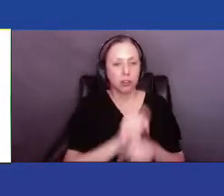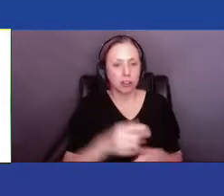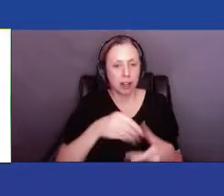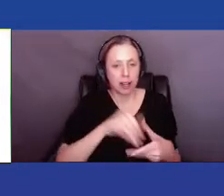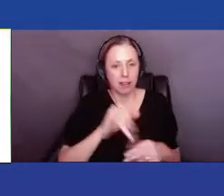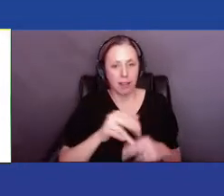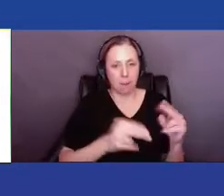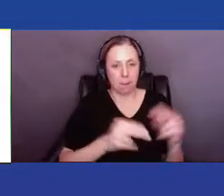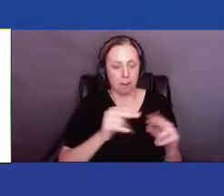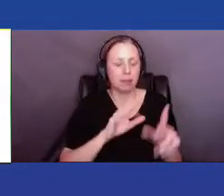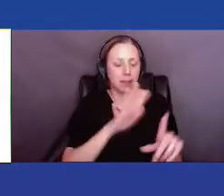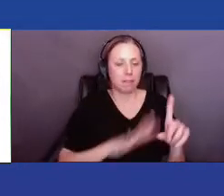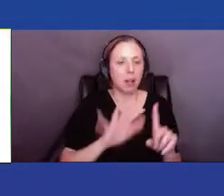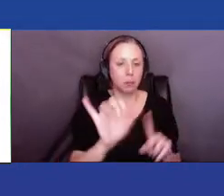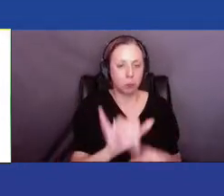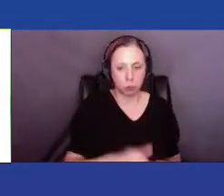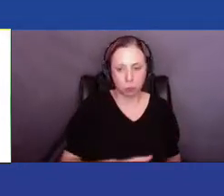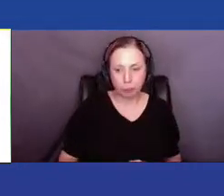environment.